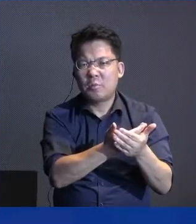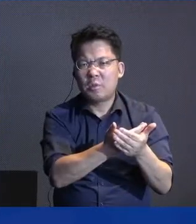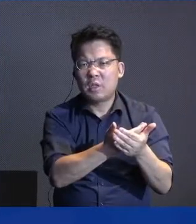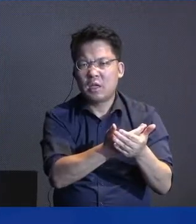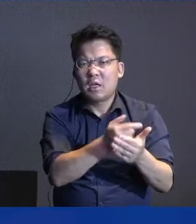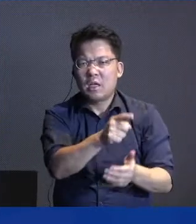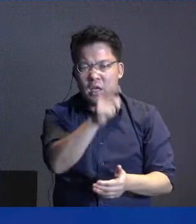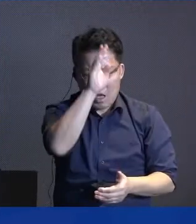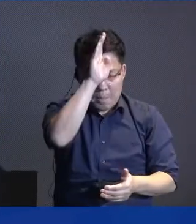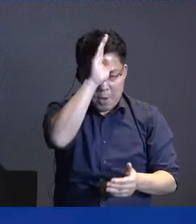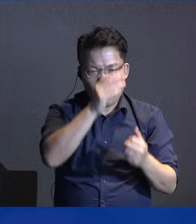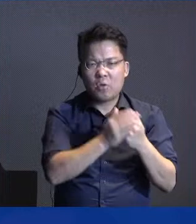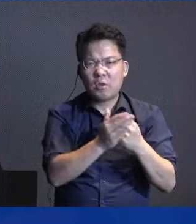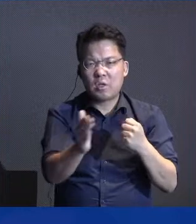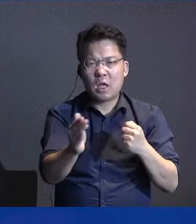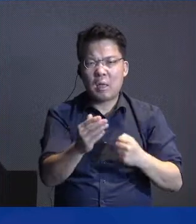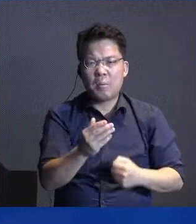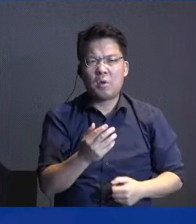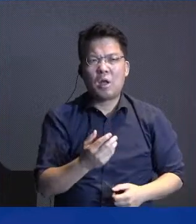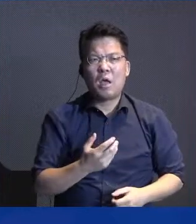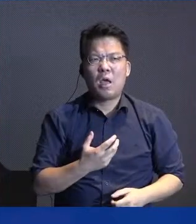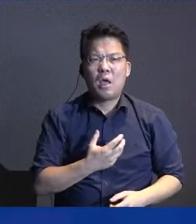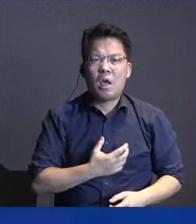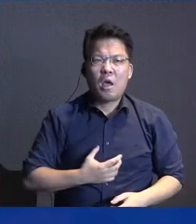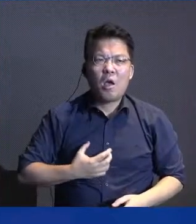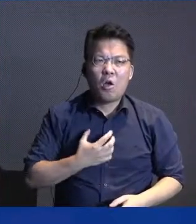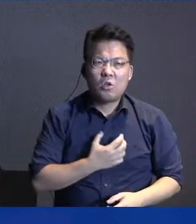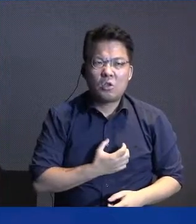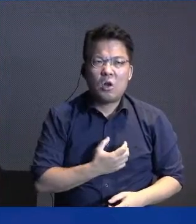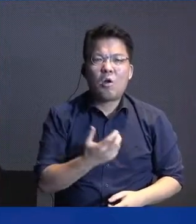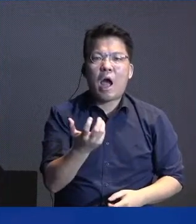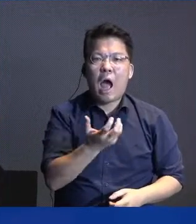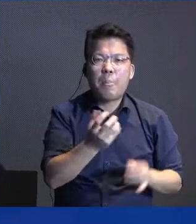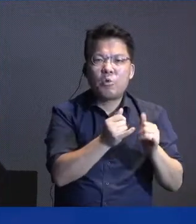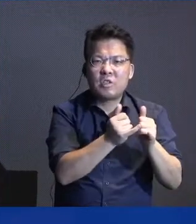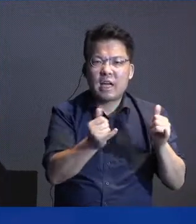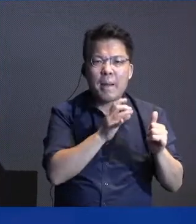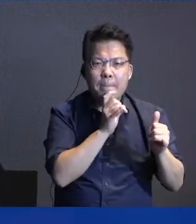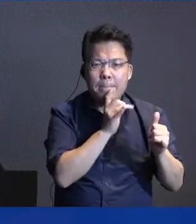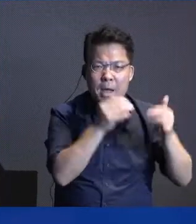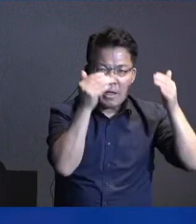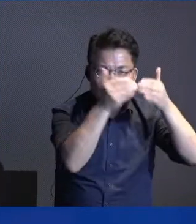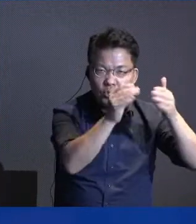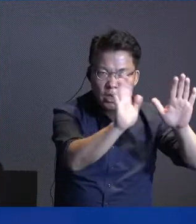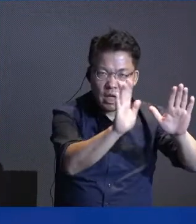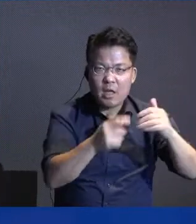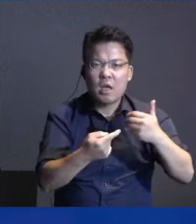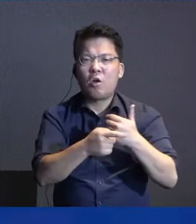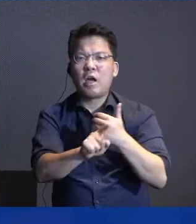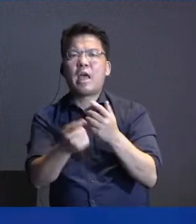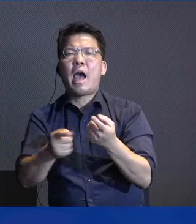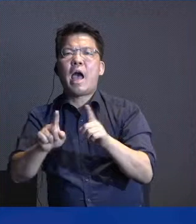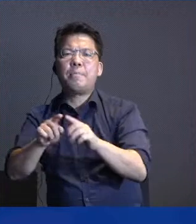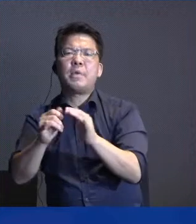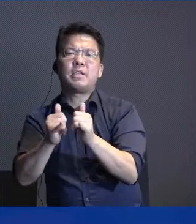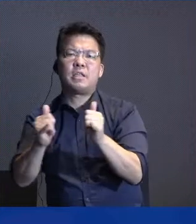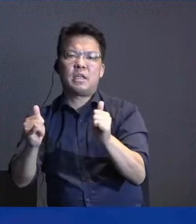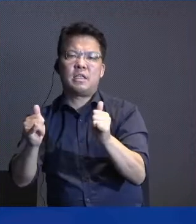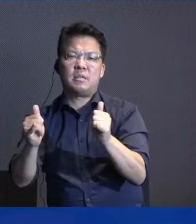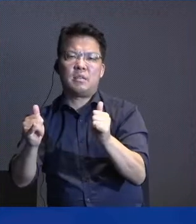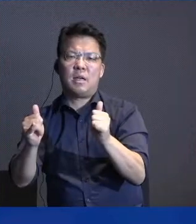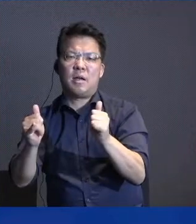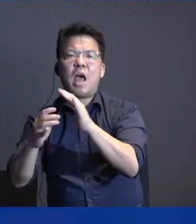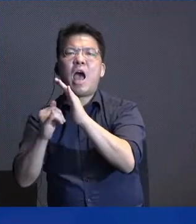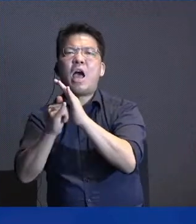illnesses like dementia, are really, really neglected. And this happens especially because, we have a huge